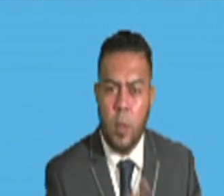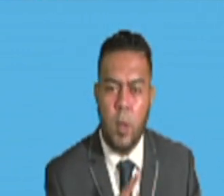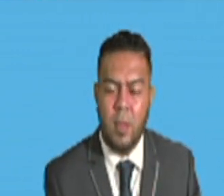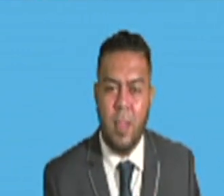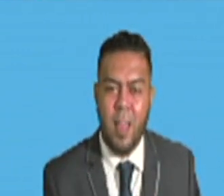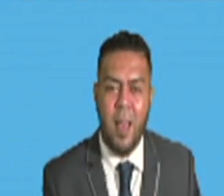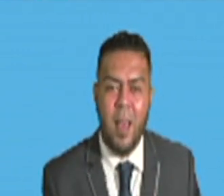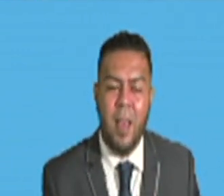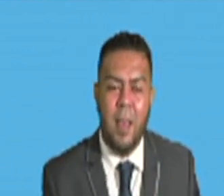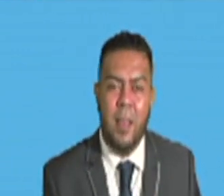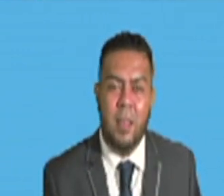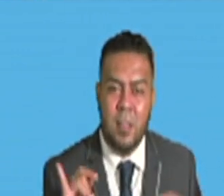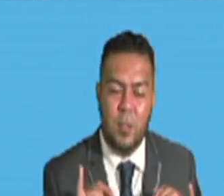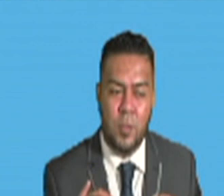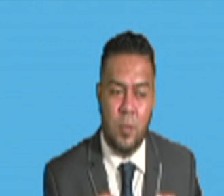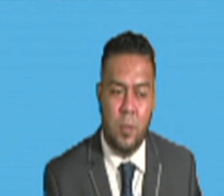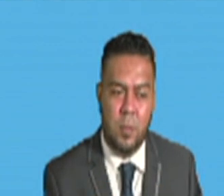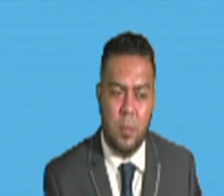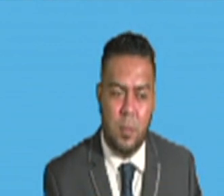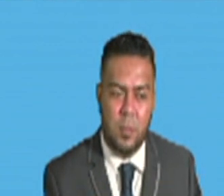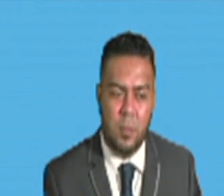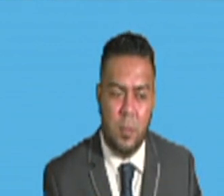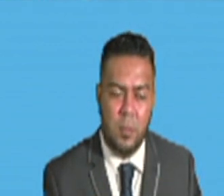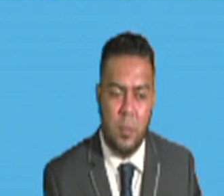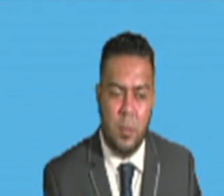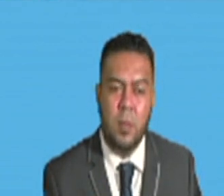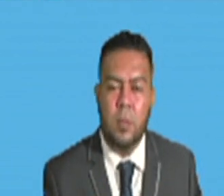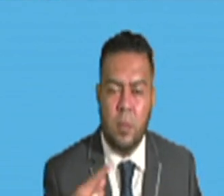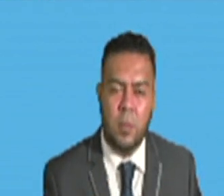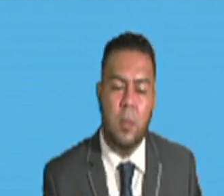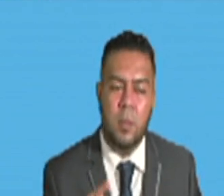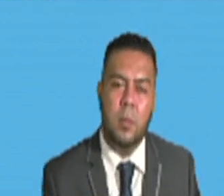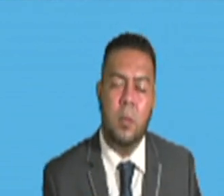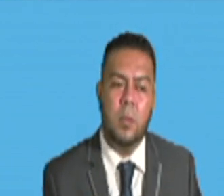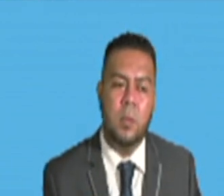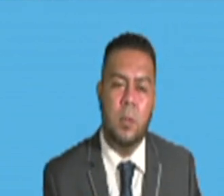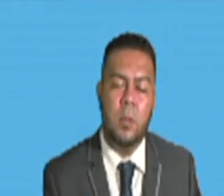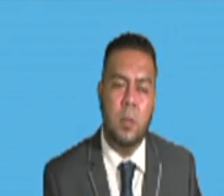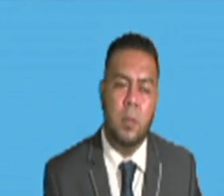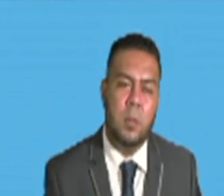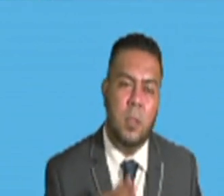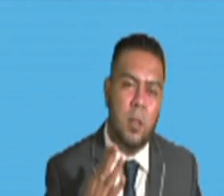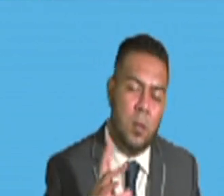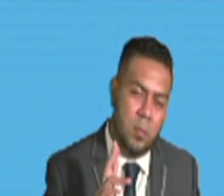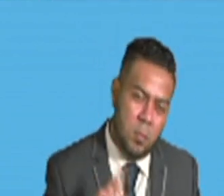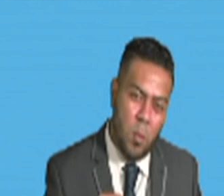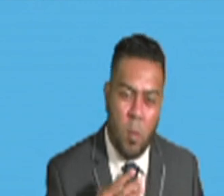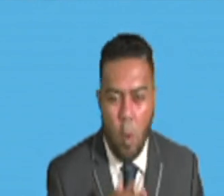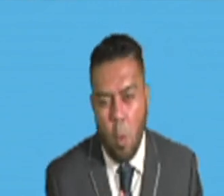and them mentality. We've seen it constantly manifesting itself in Parliament. Jibes here, comments there,